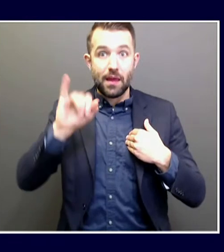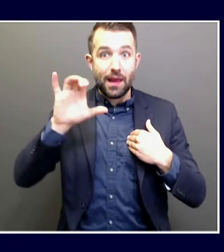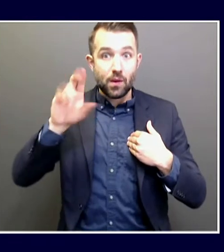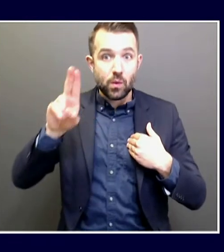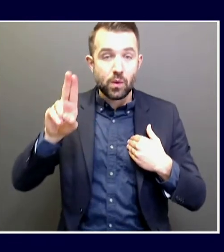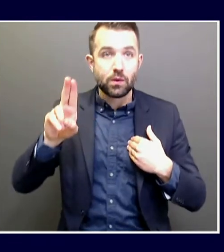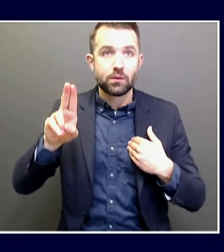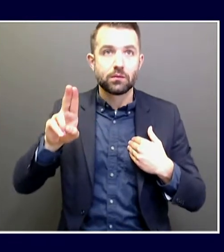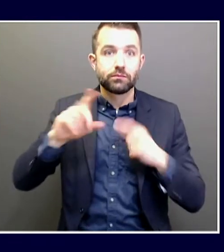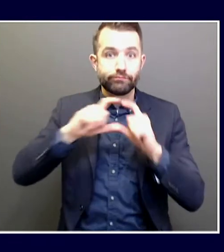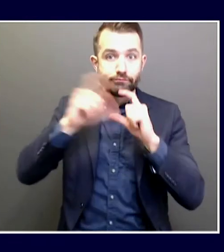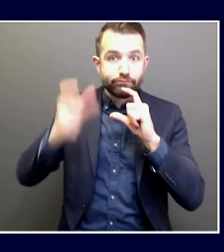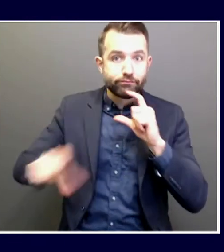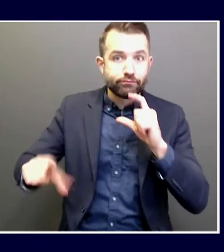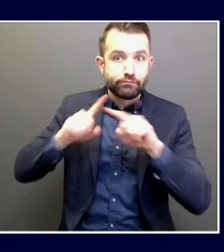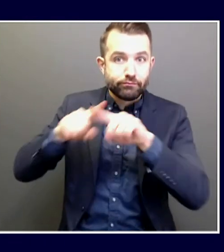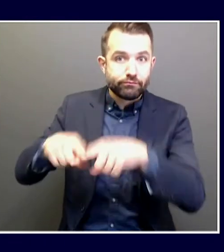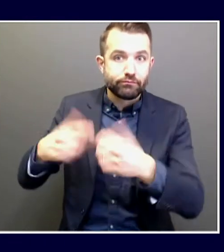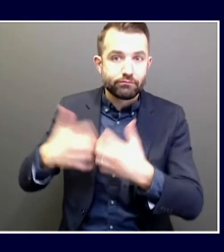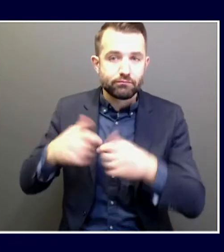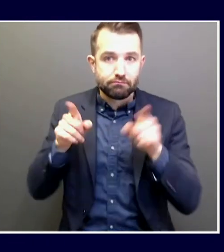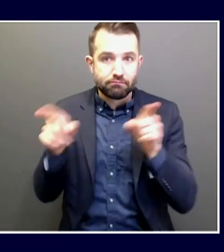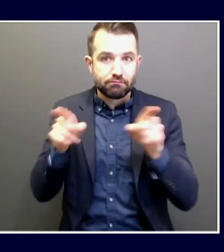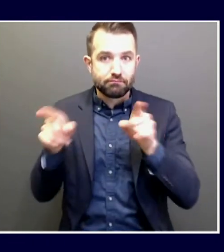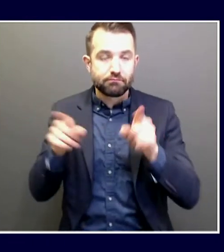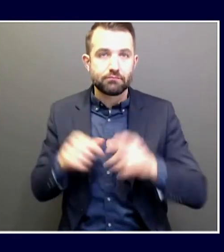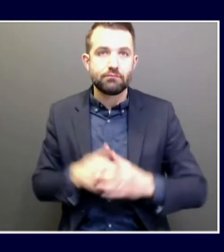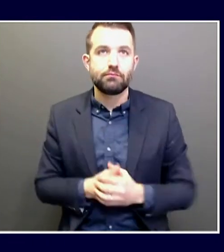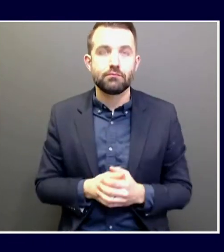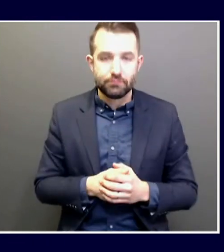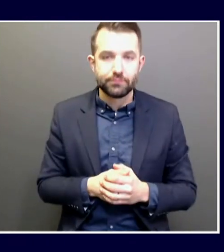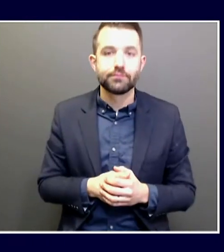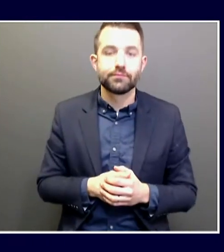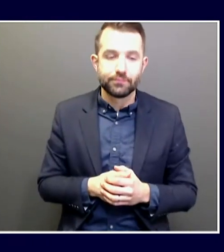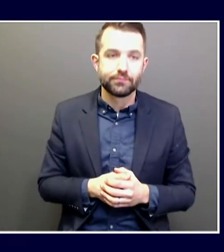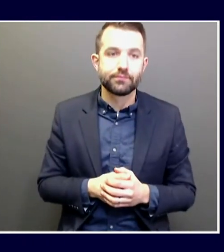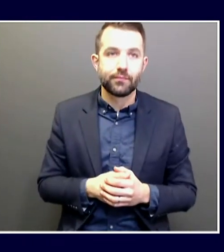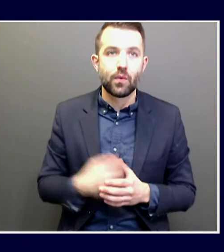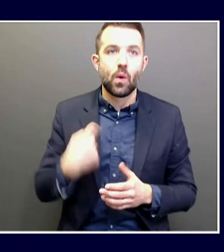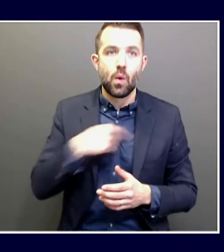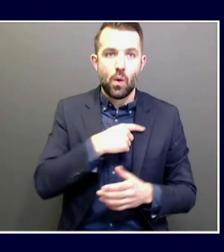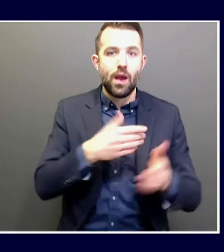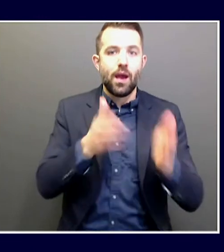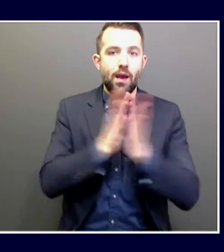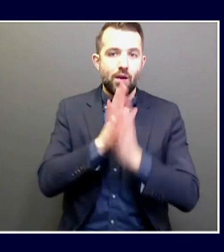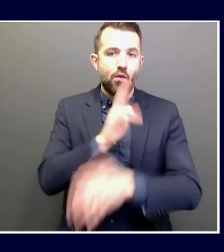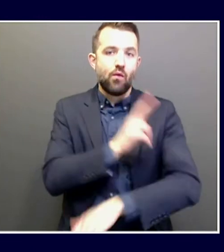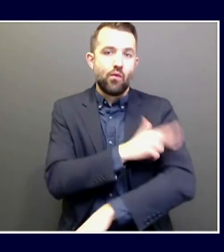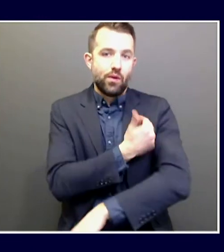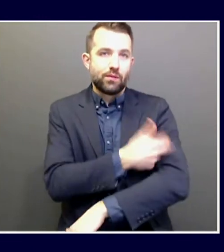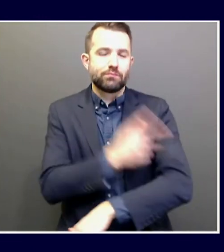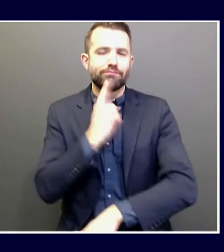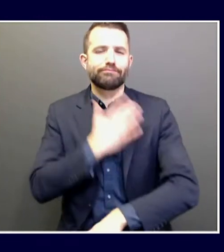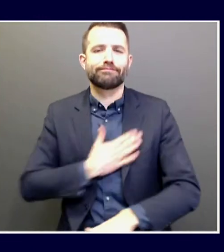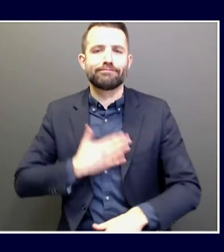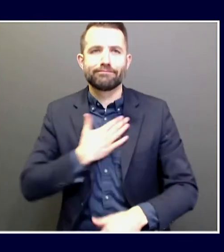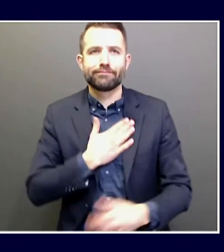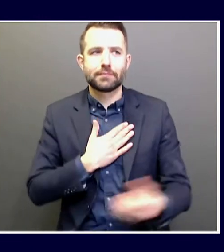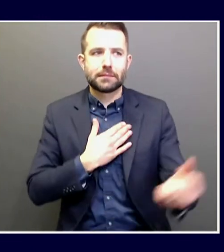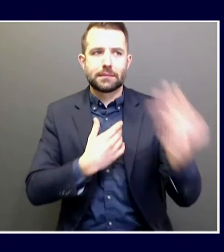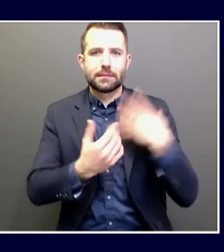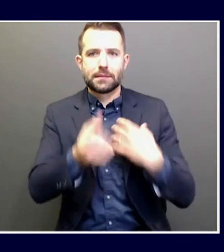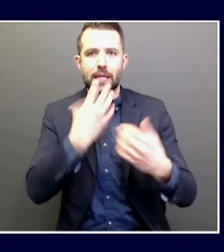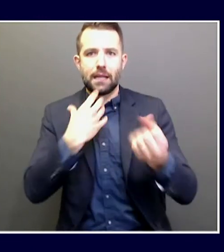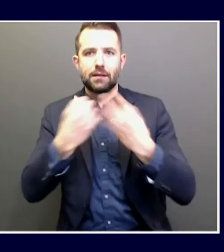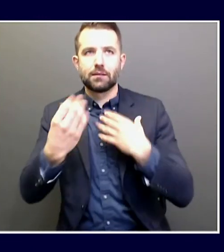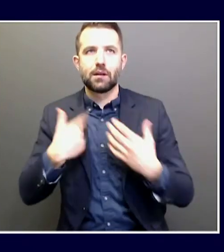ventilators? What we ask hospitals to do to ensure that they have some time to look at the data and not be overburdened with